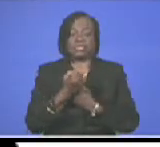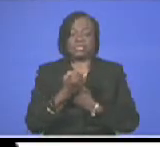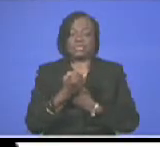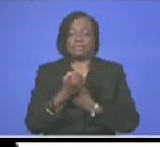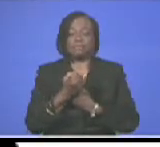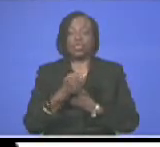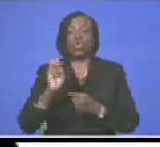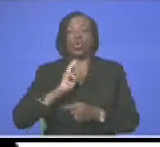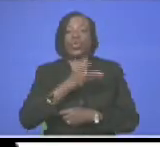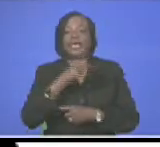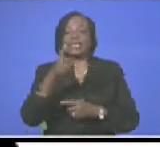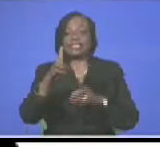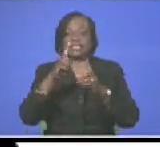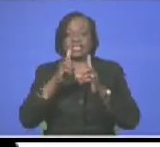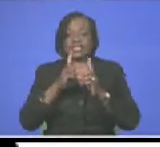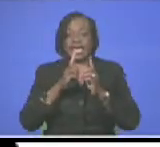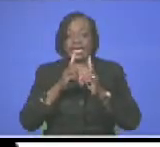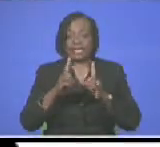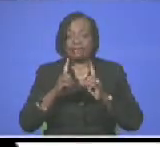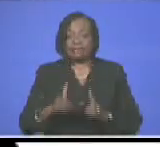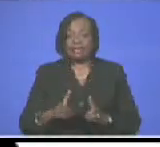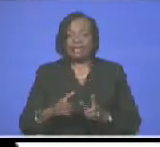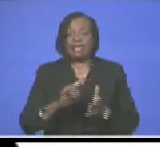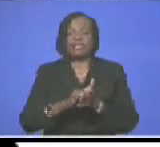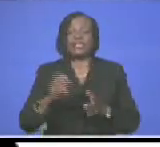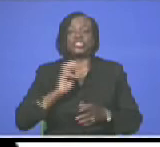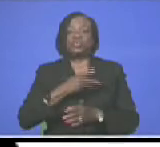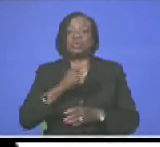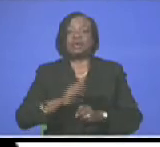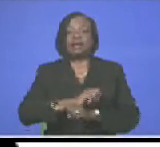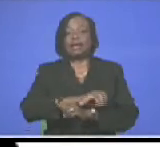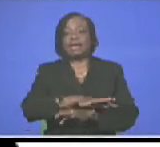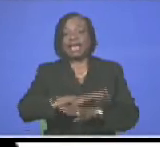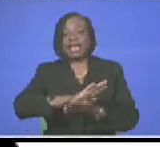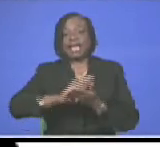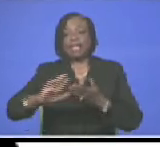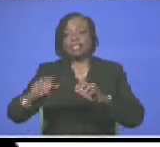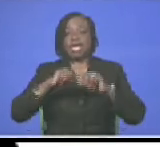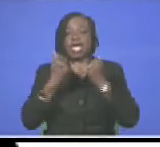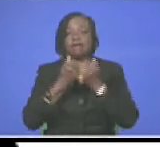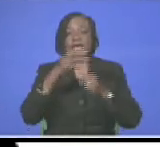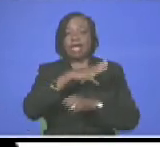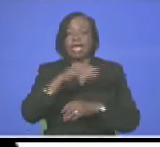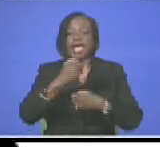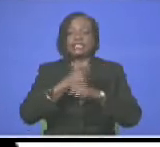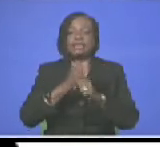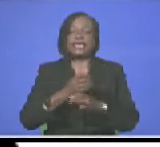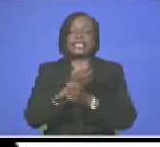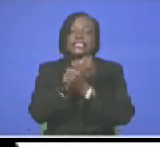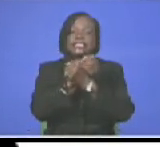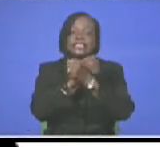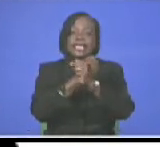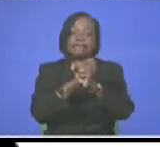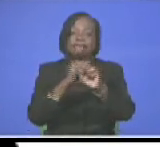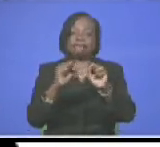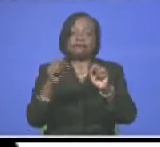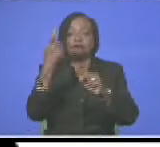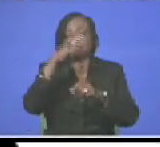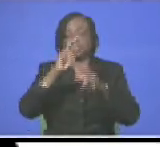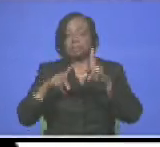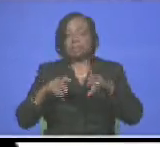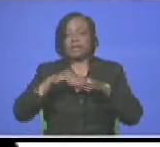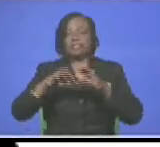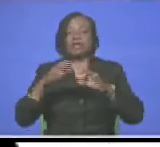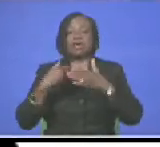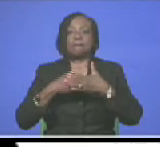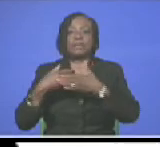community that we are going to clear the area and make it safe for people and residents in the community to be here again.